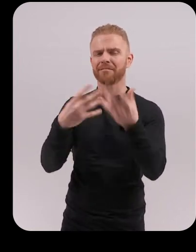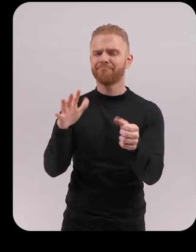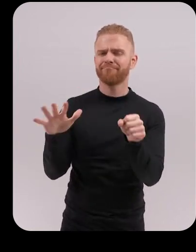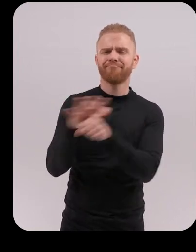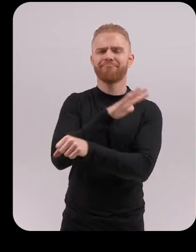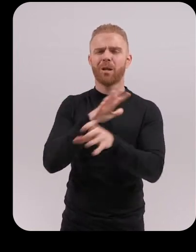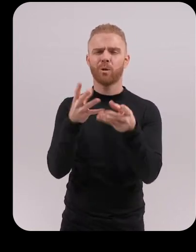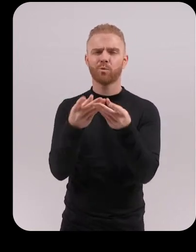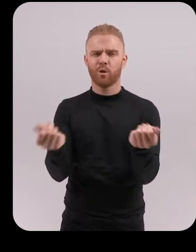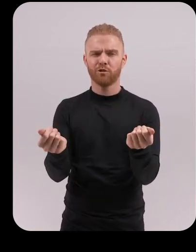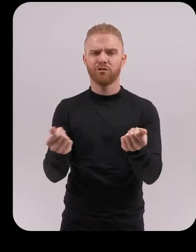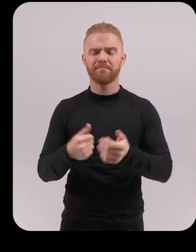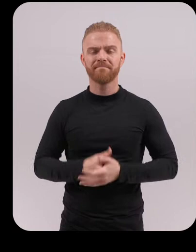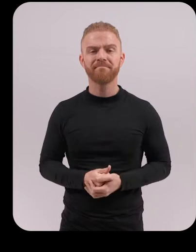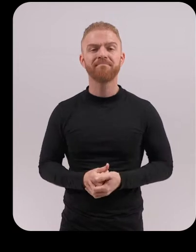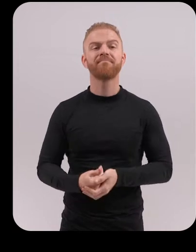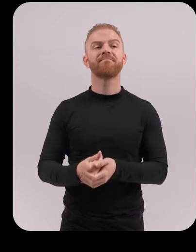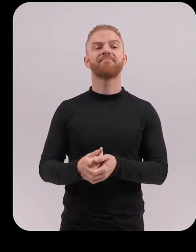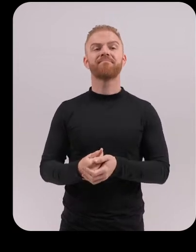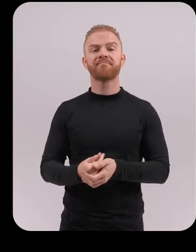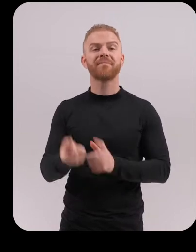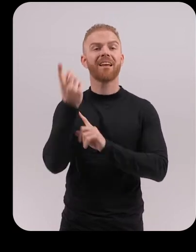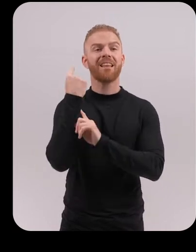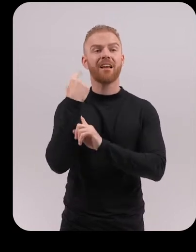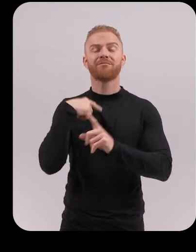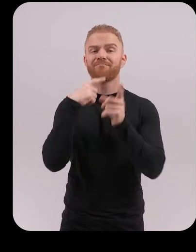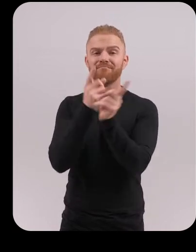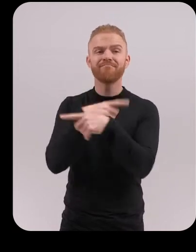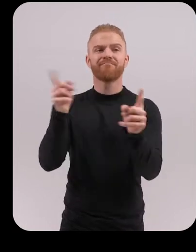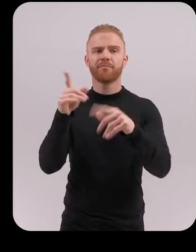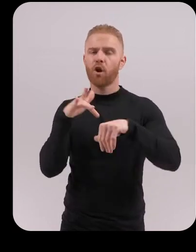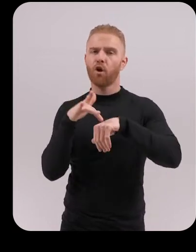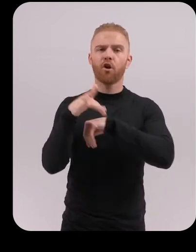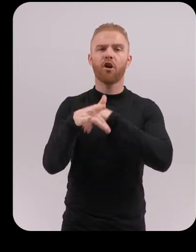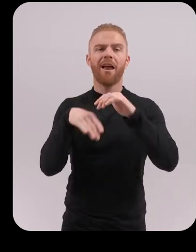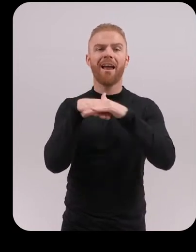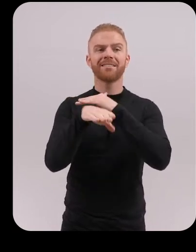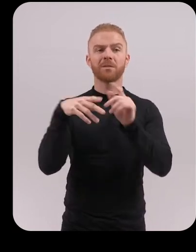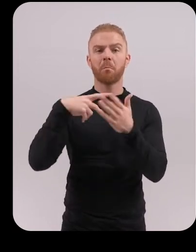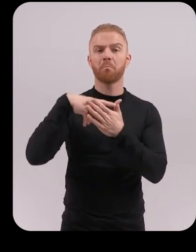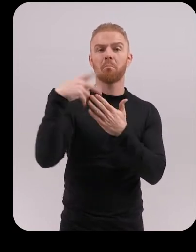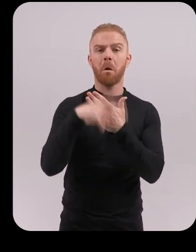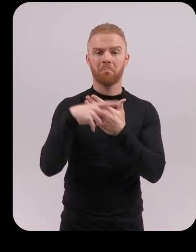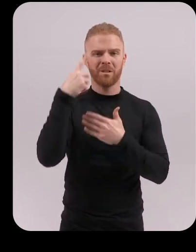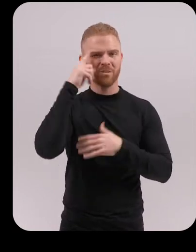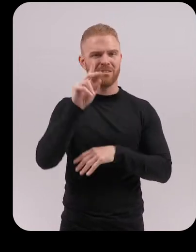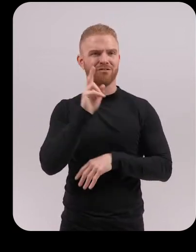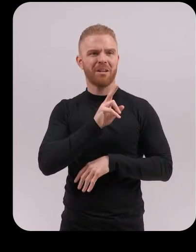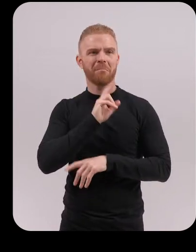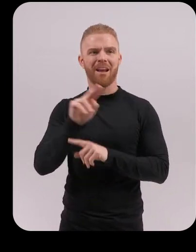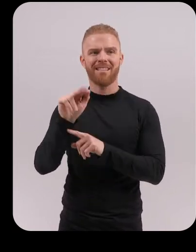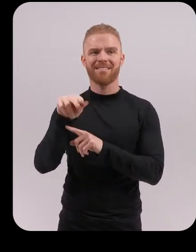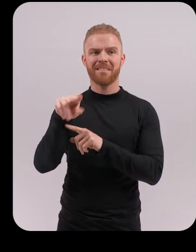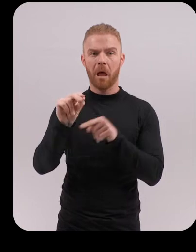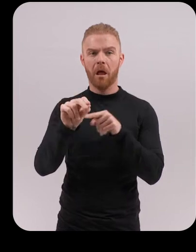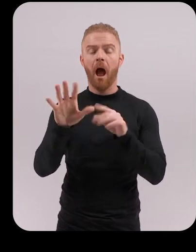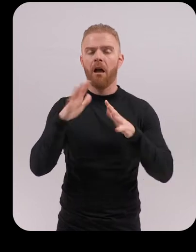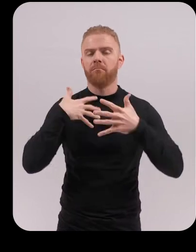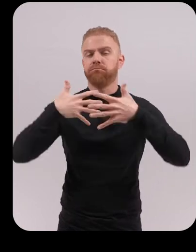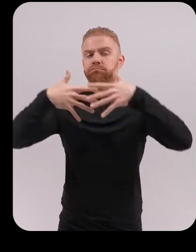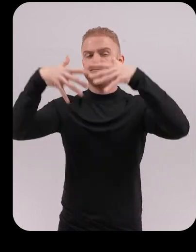a complete solution. Last year, we announced an early access program for Gemini Nano, and we